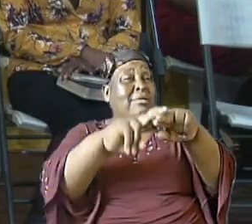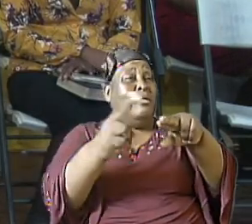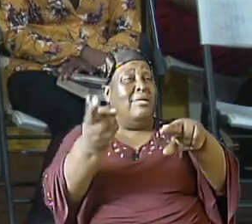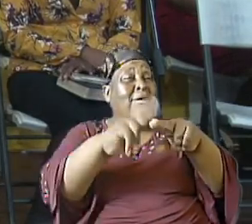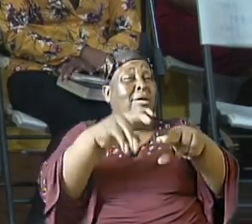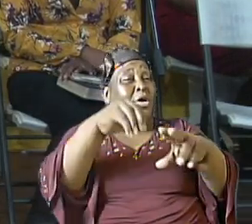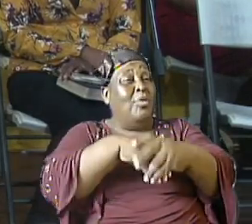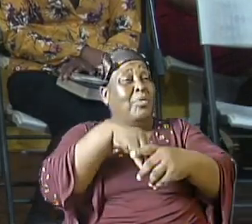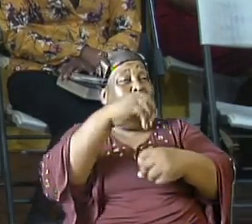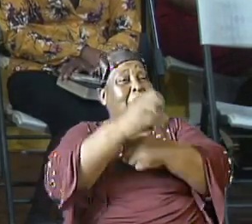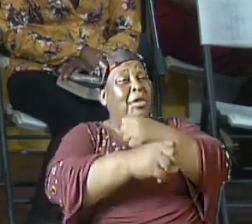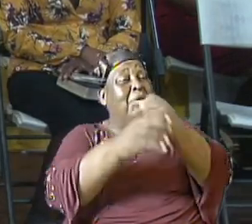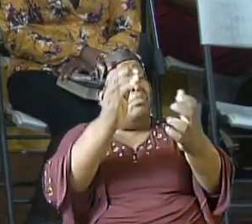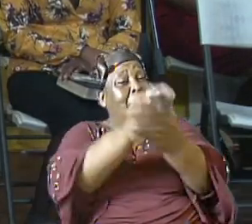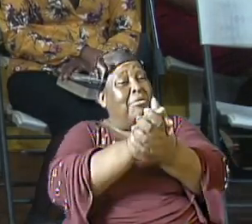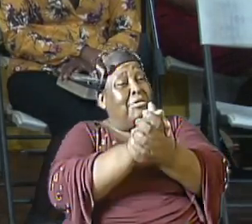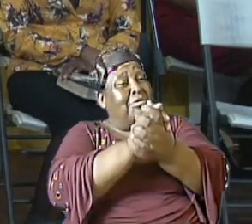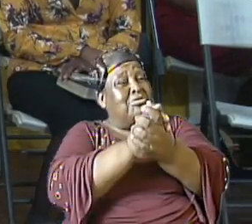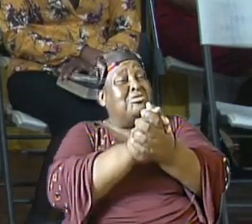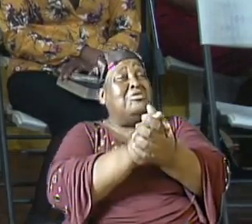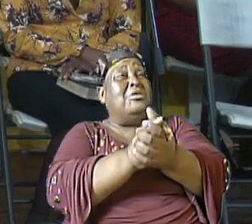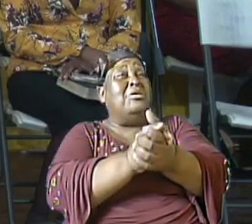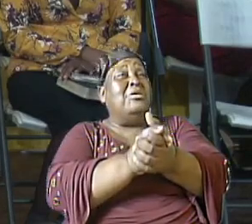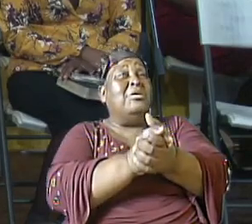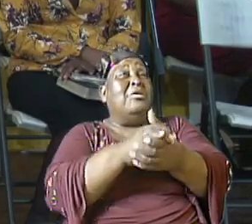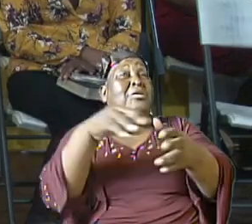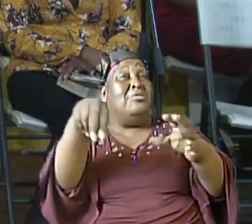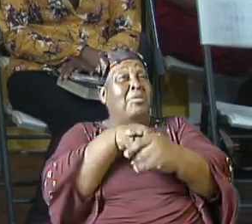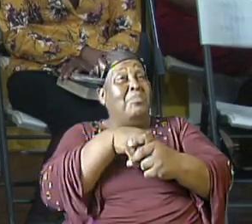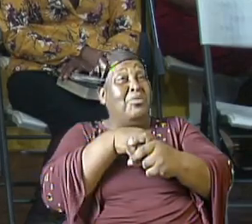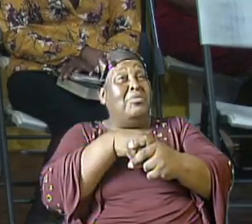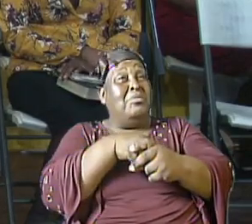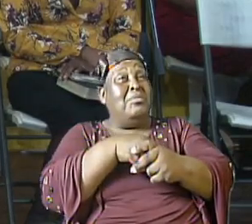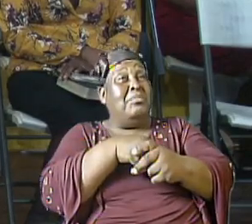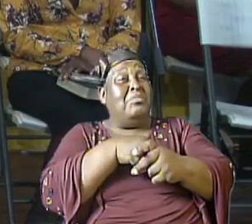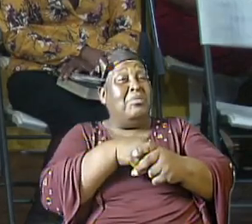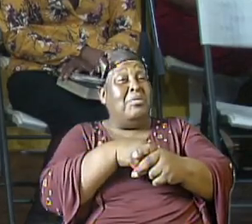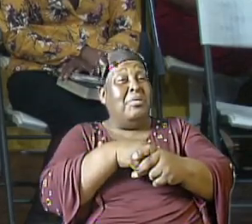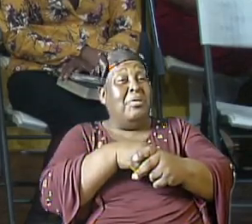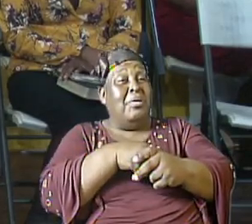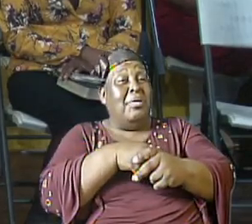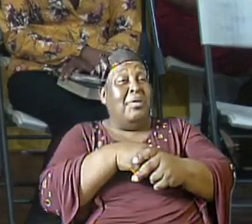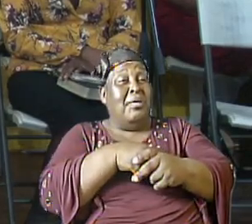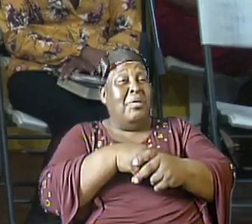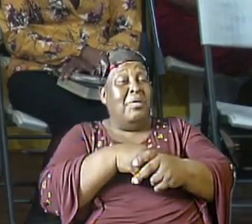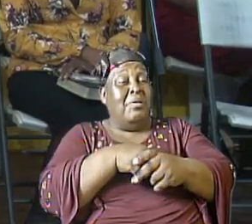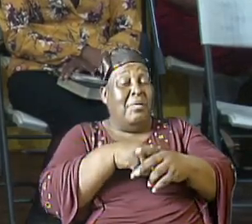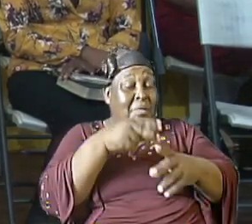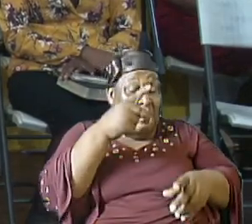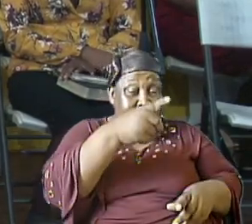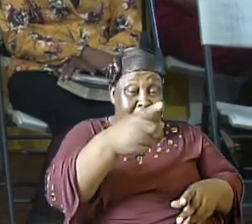say, I'm not ready to be married. So both of them looking for a better deal.